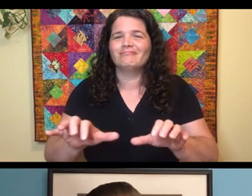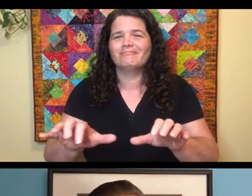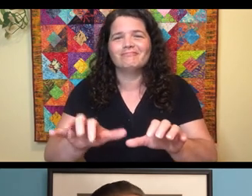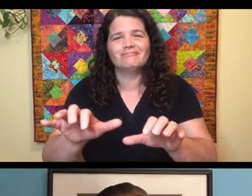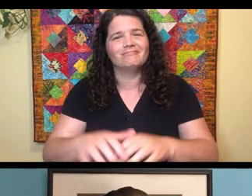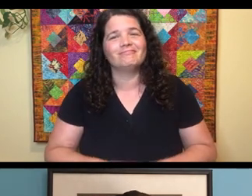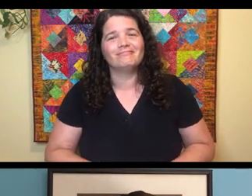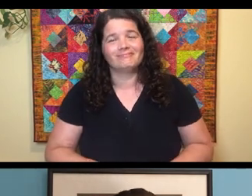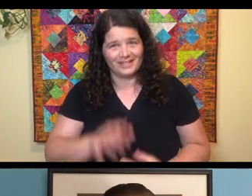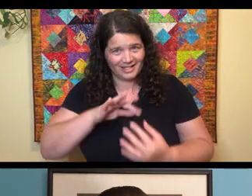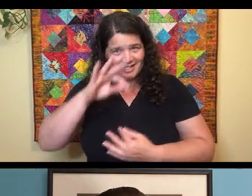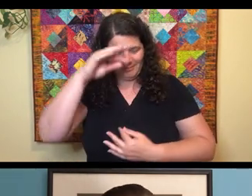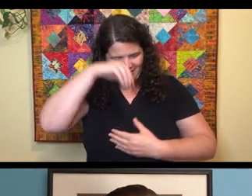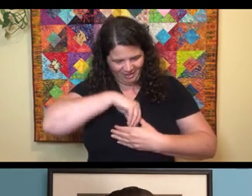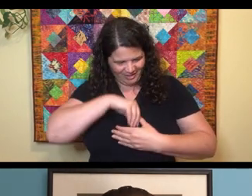do.